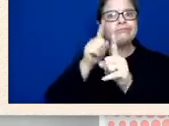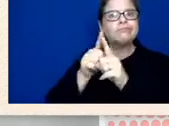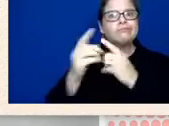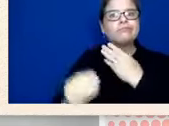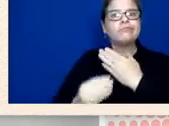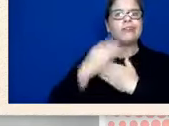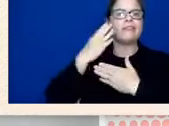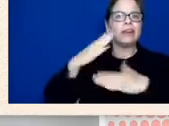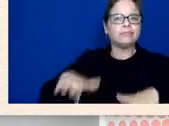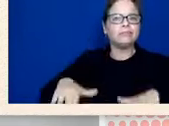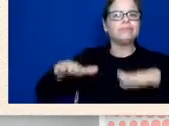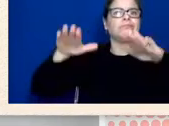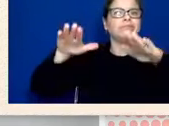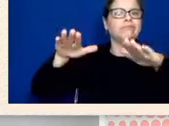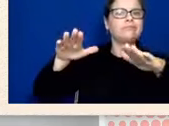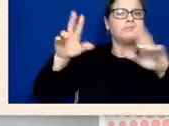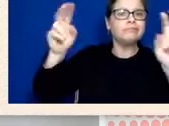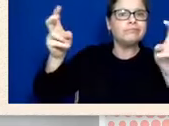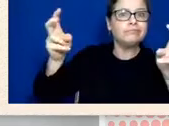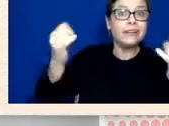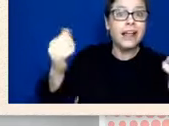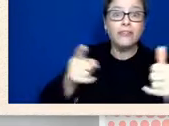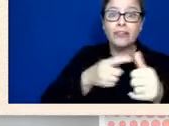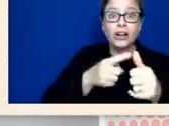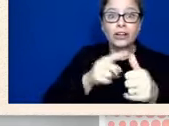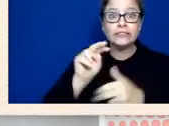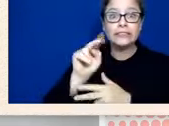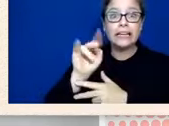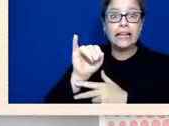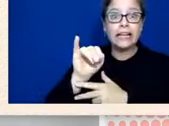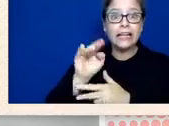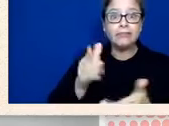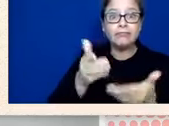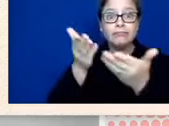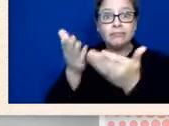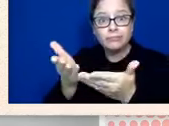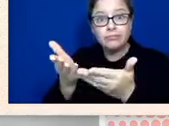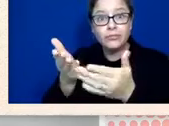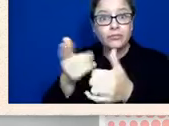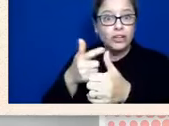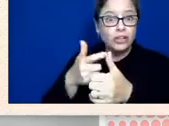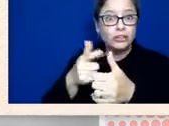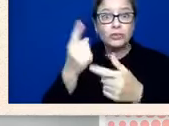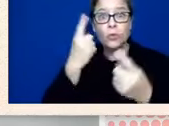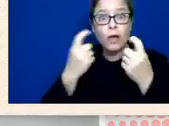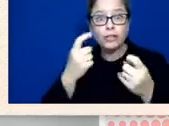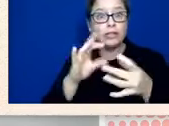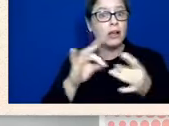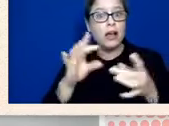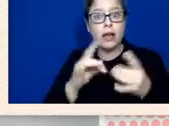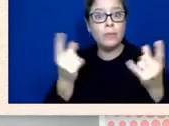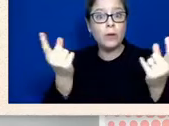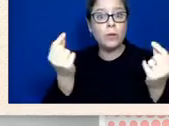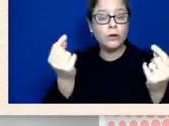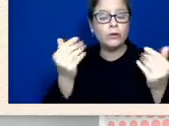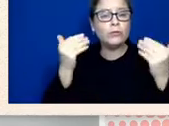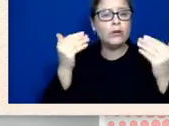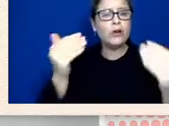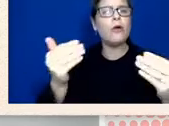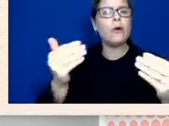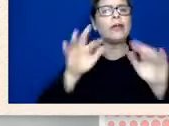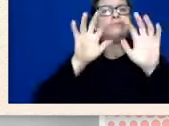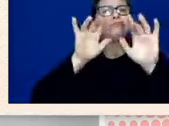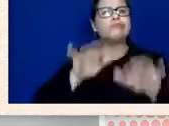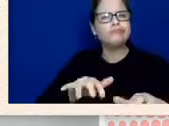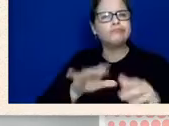Childhood. Before I throw it over to Nikki, I just want to remind you that if you have any questions or comments, you can go ahead and enter those in the